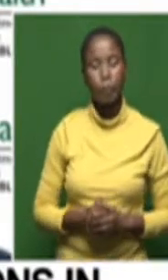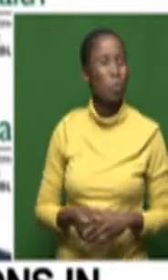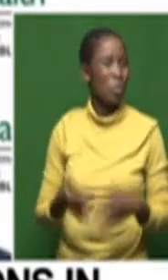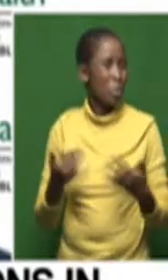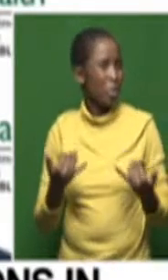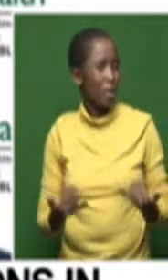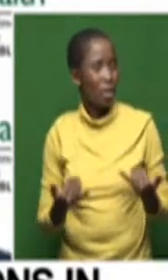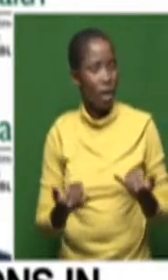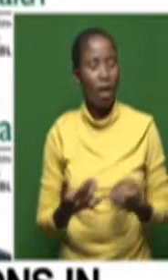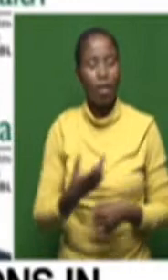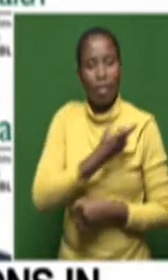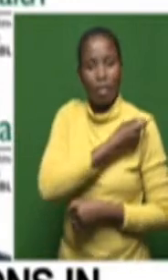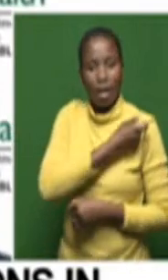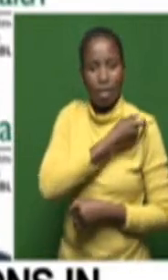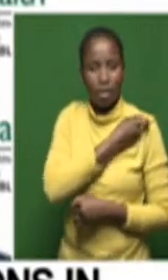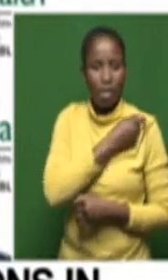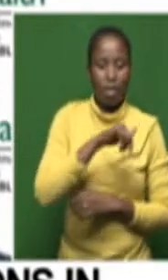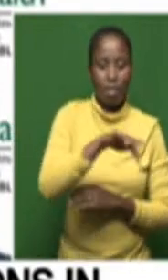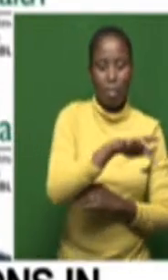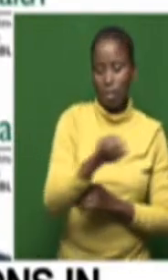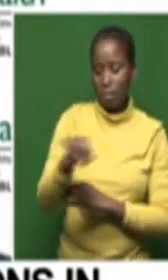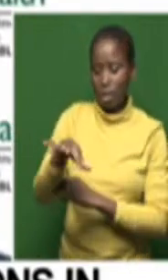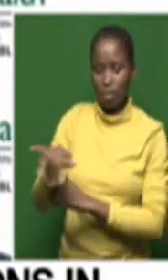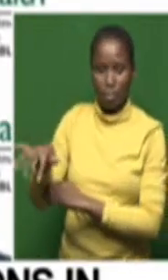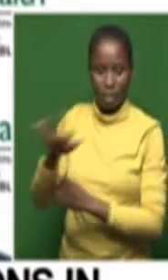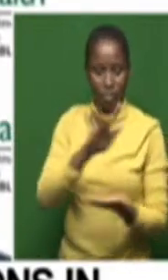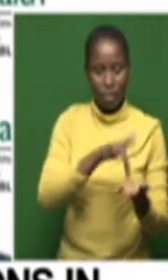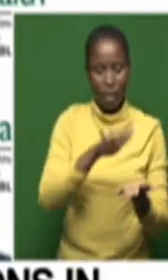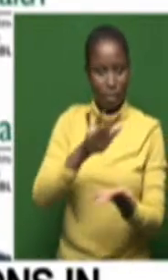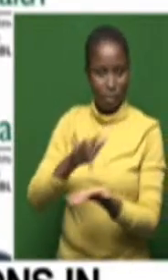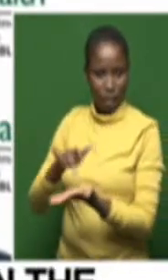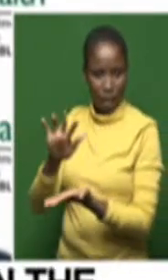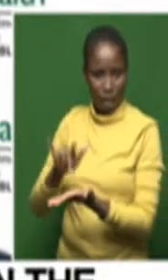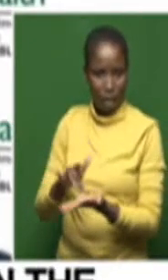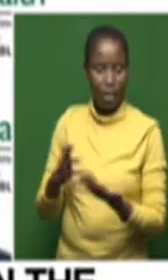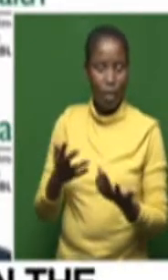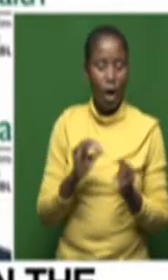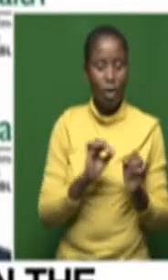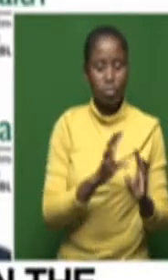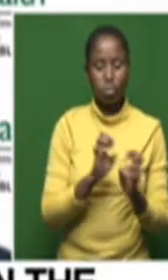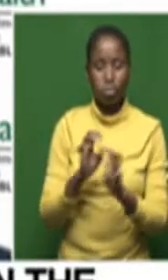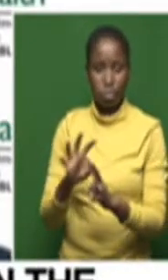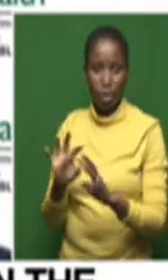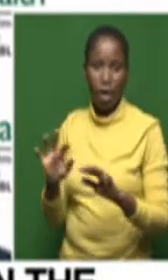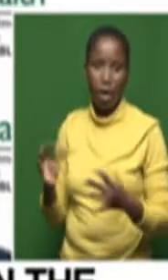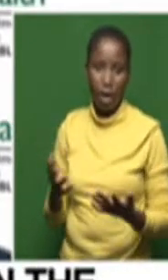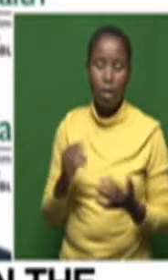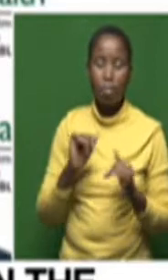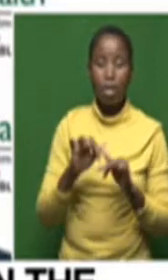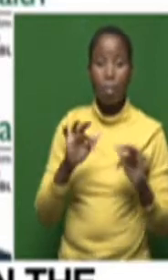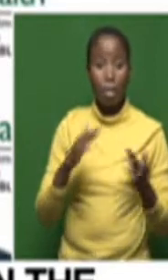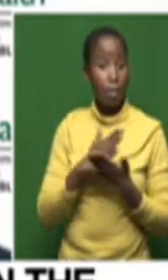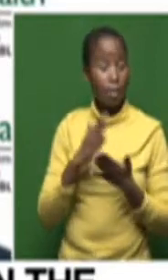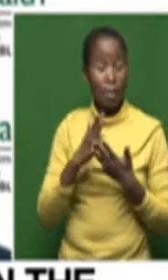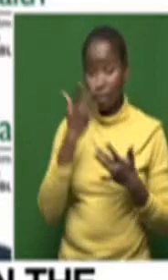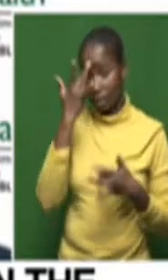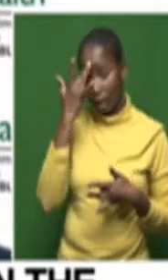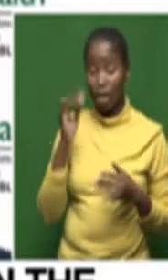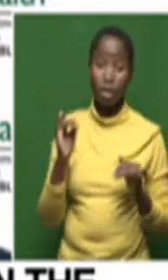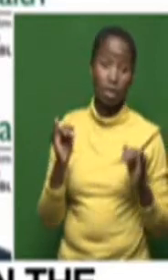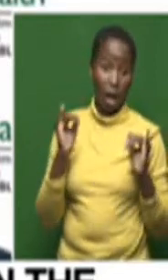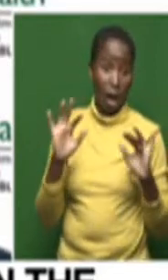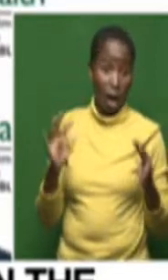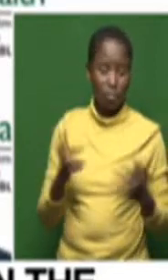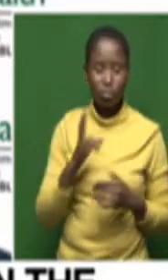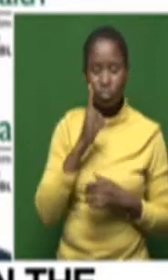prevention of COVID-19 and management of prevention of serious illness, I want to say that the